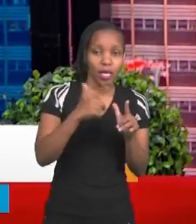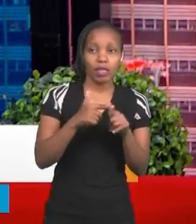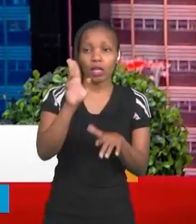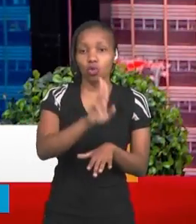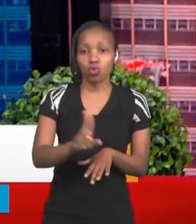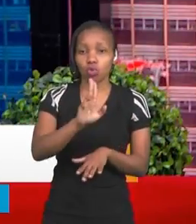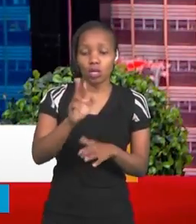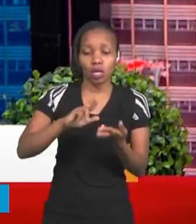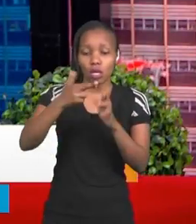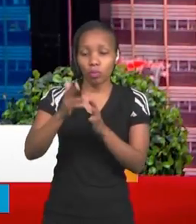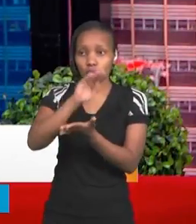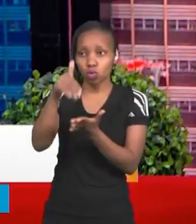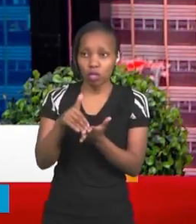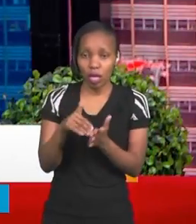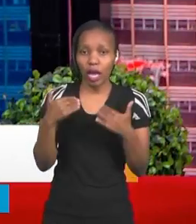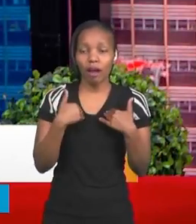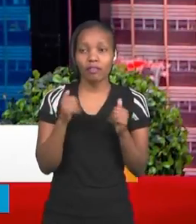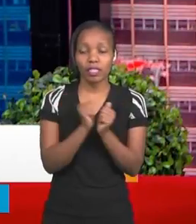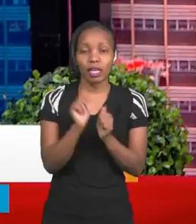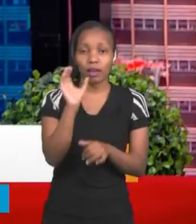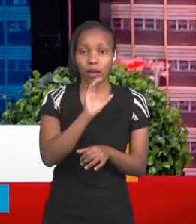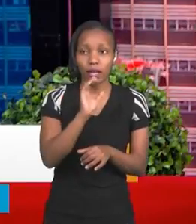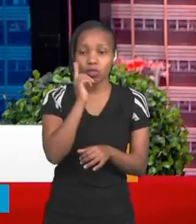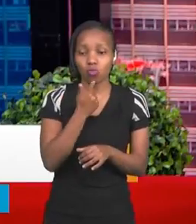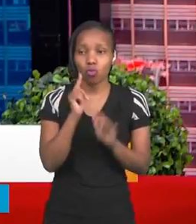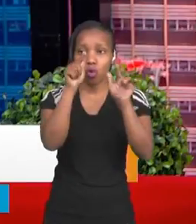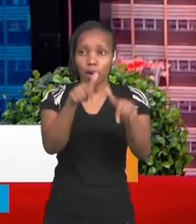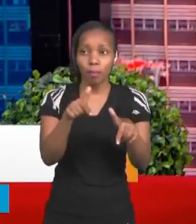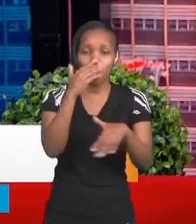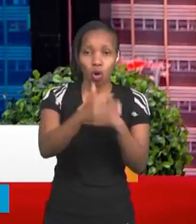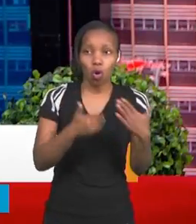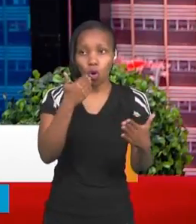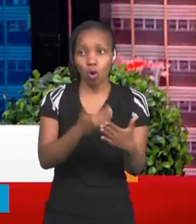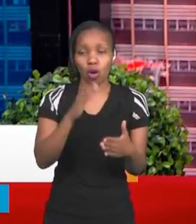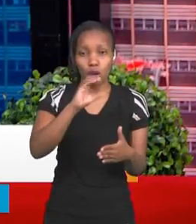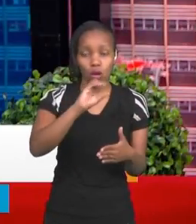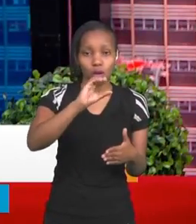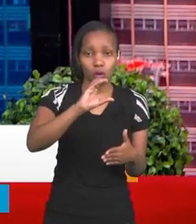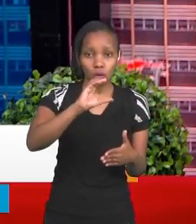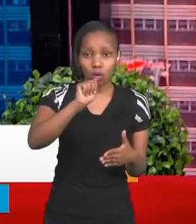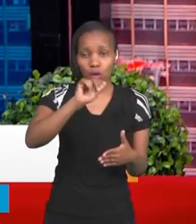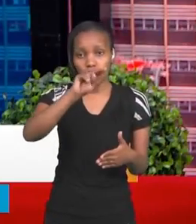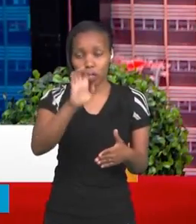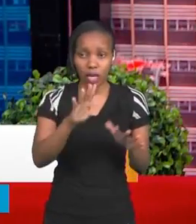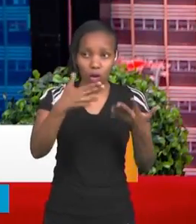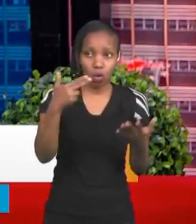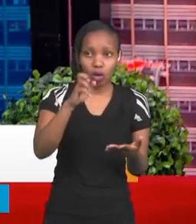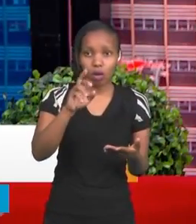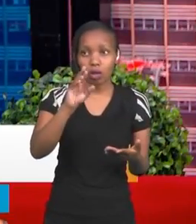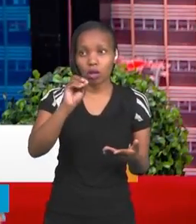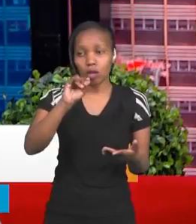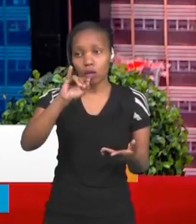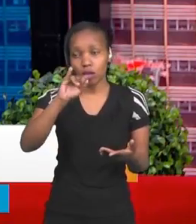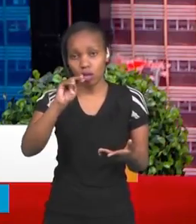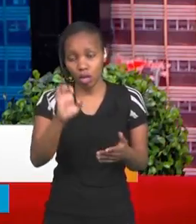year, we had the first 10 clients who came in, and surprisingly, they were all either cocaine or heroin users. Not alcohol,